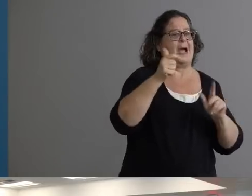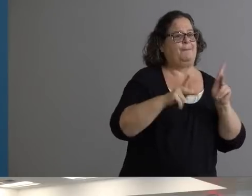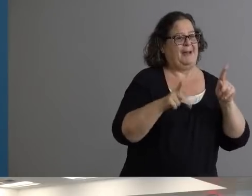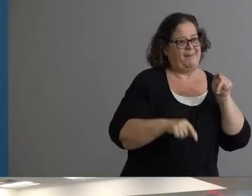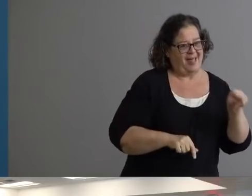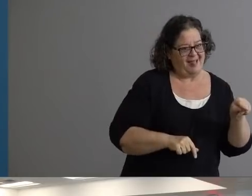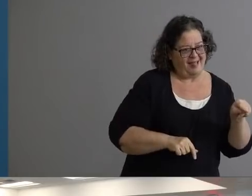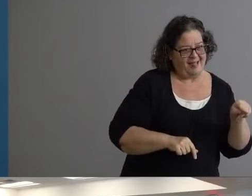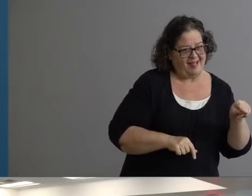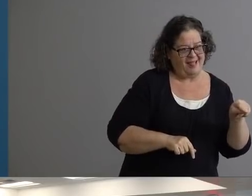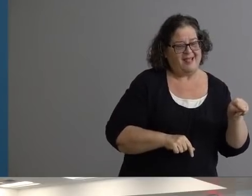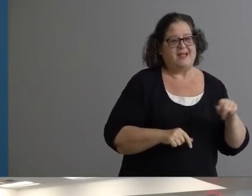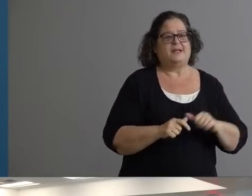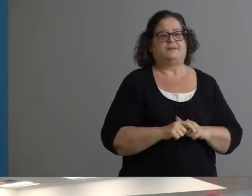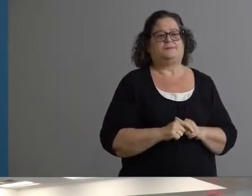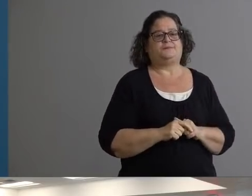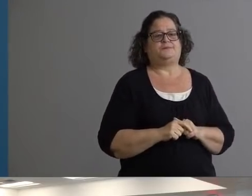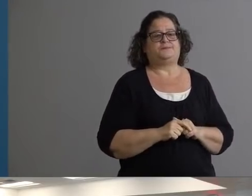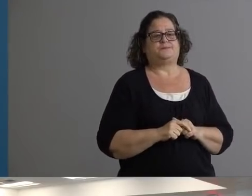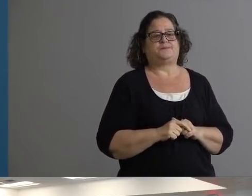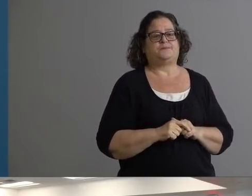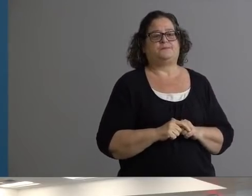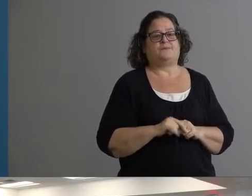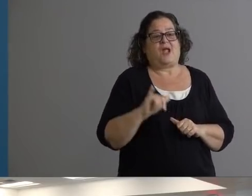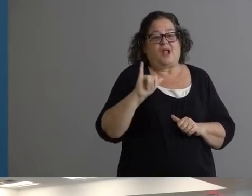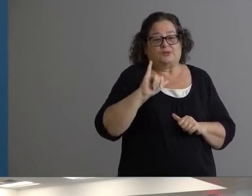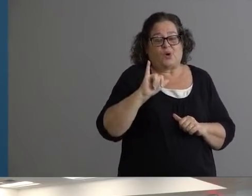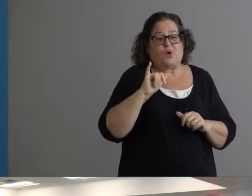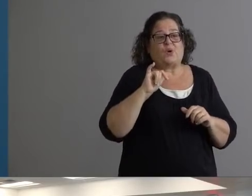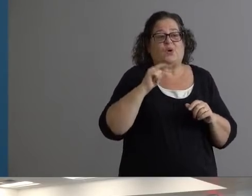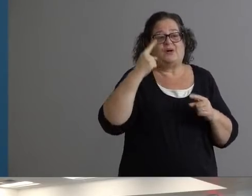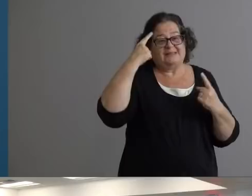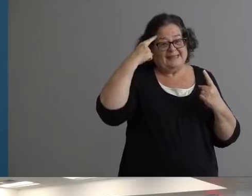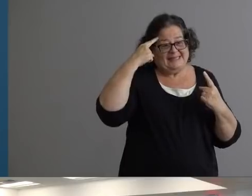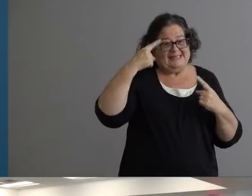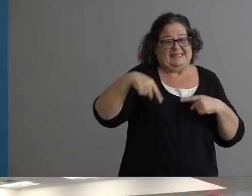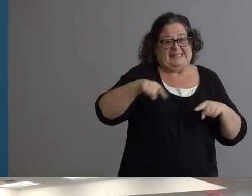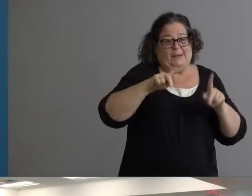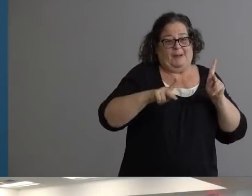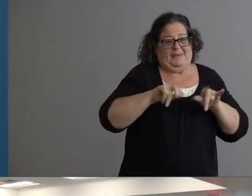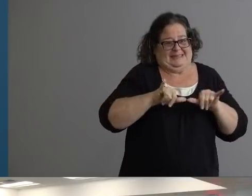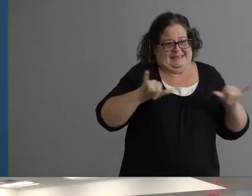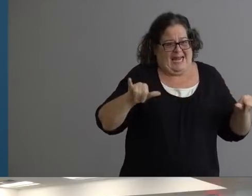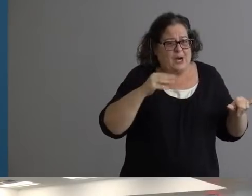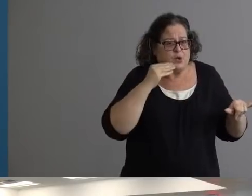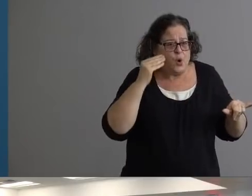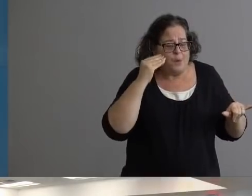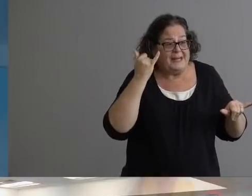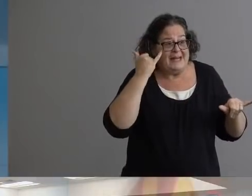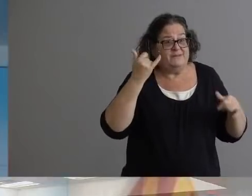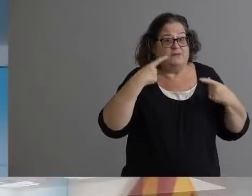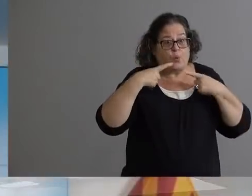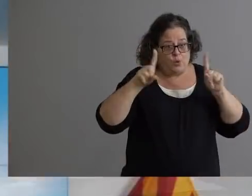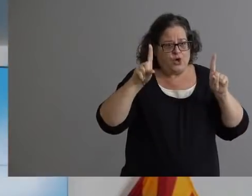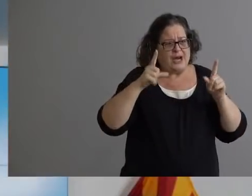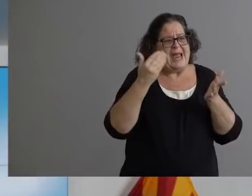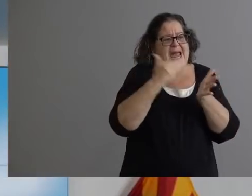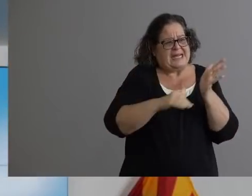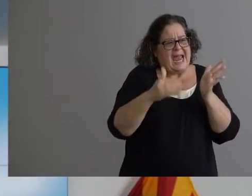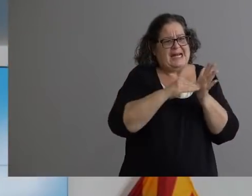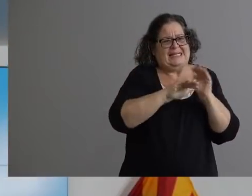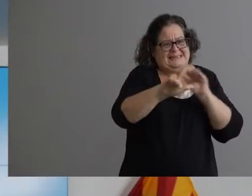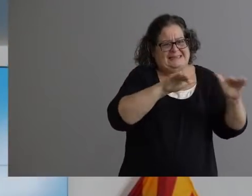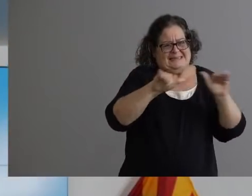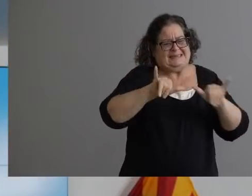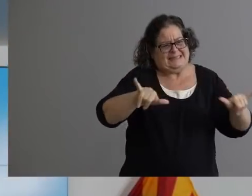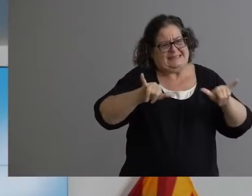direction can work, and we believe it can work, and we're going to keep pressing. We're going to take our next question from Zoom. Kate Davis-Young